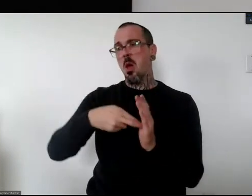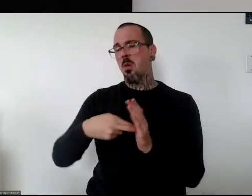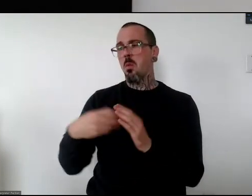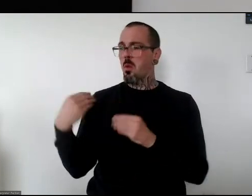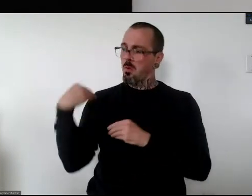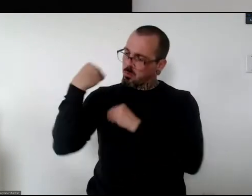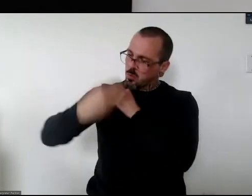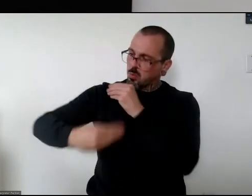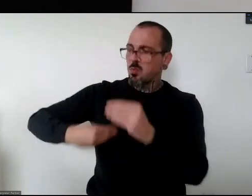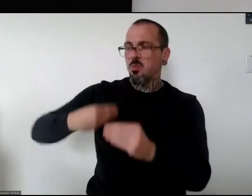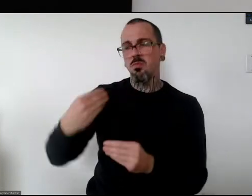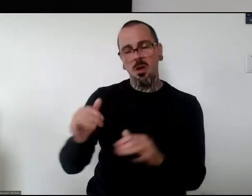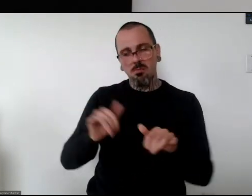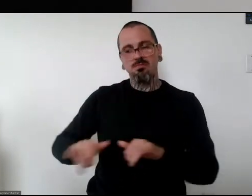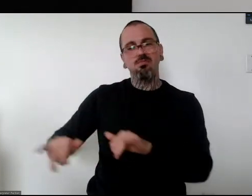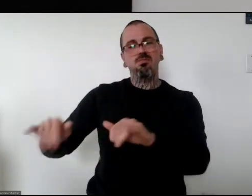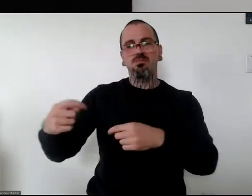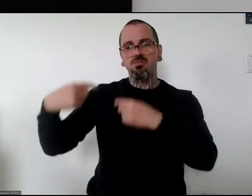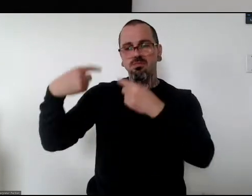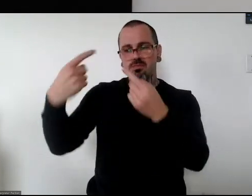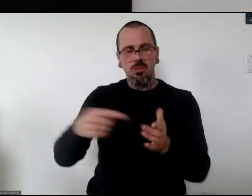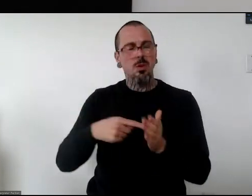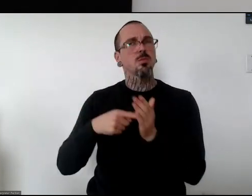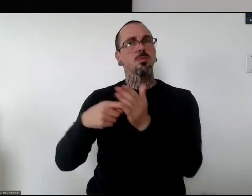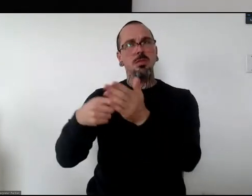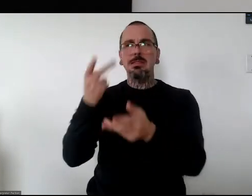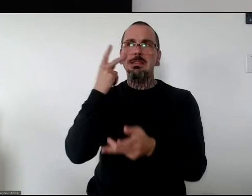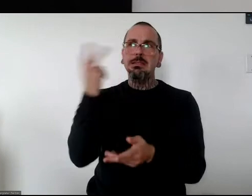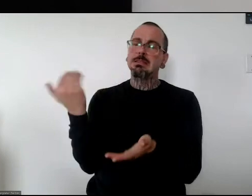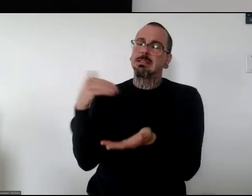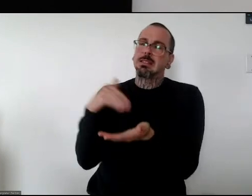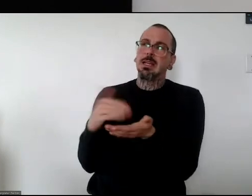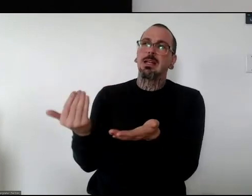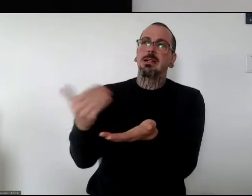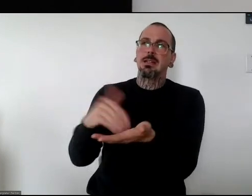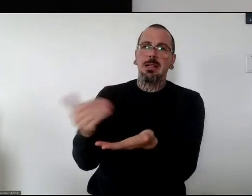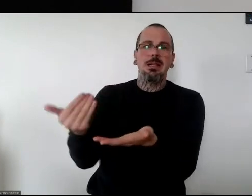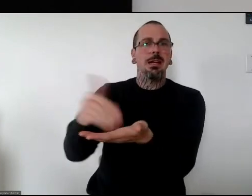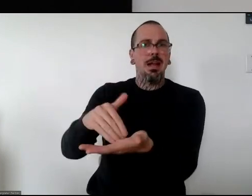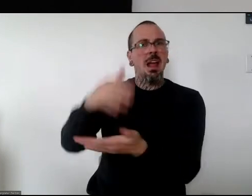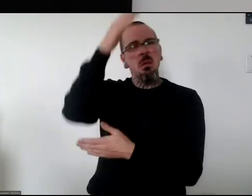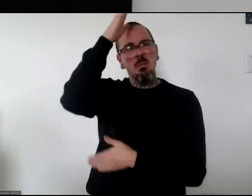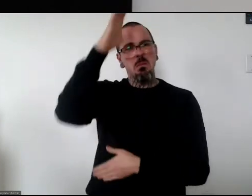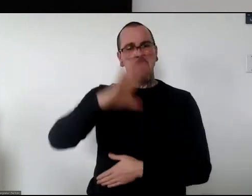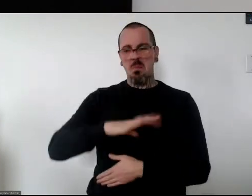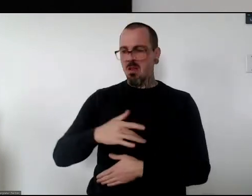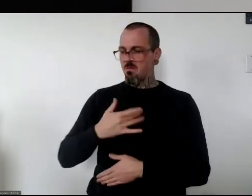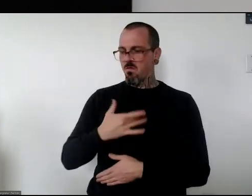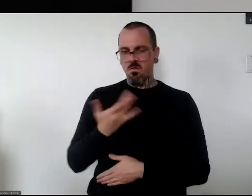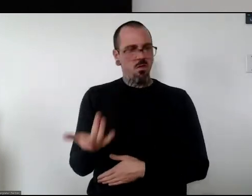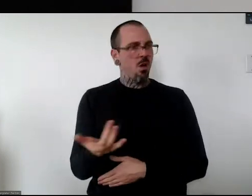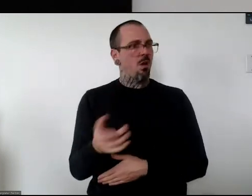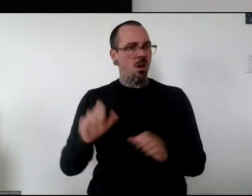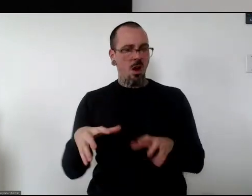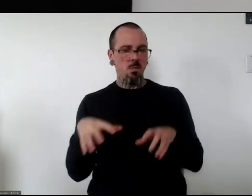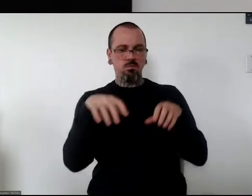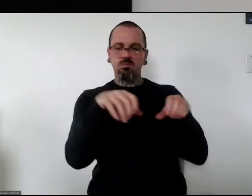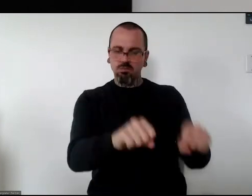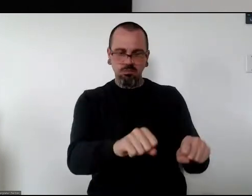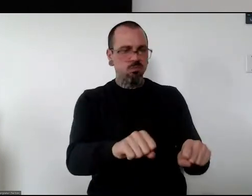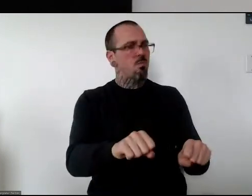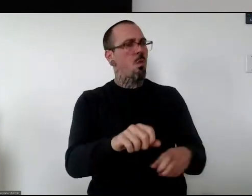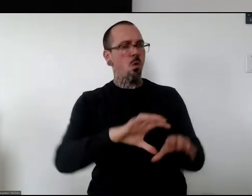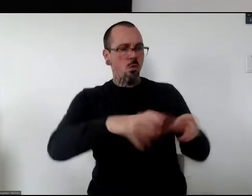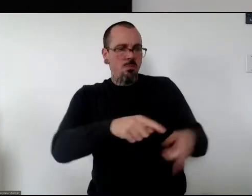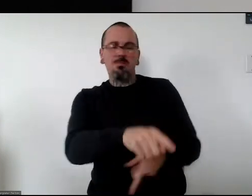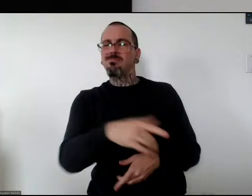few emotions and to assert their dominance over those society sees as powerless or without status.